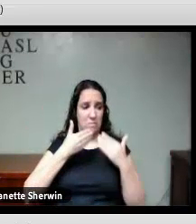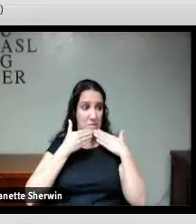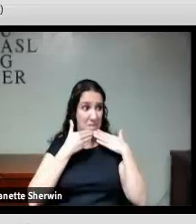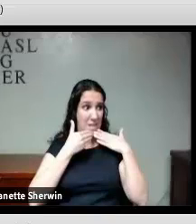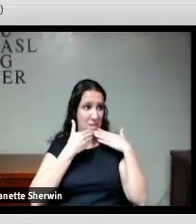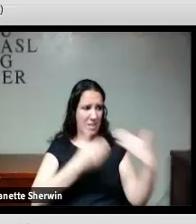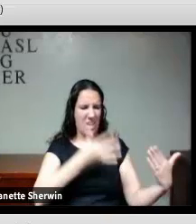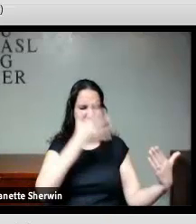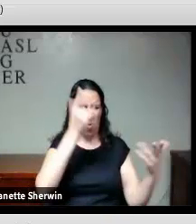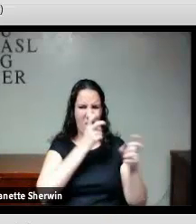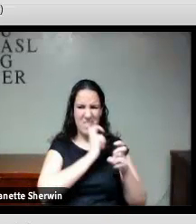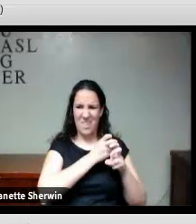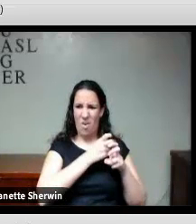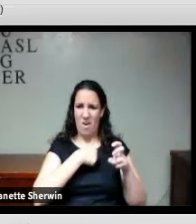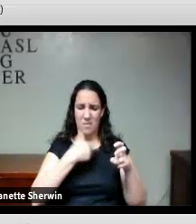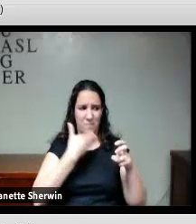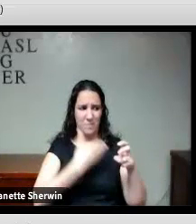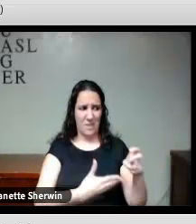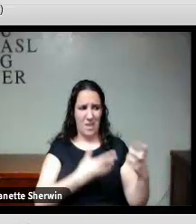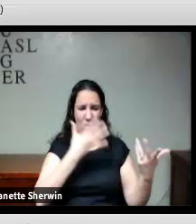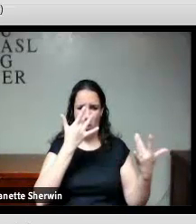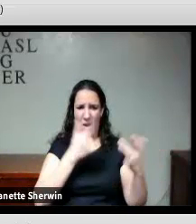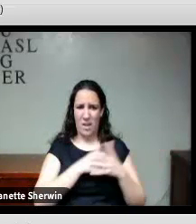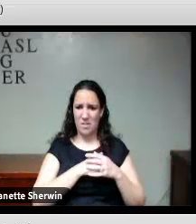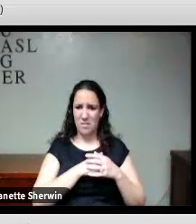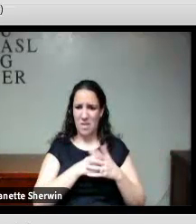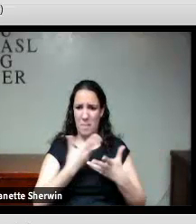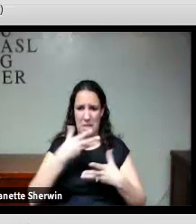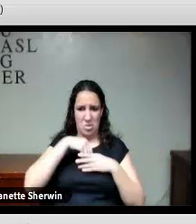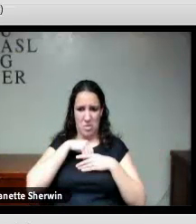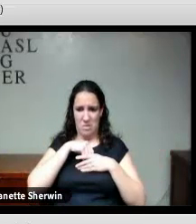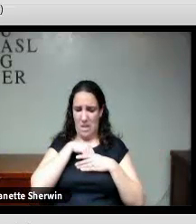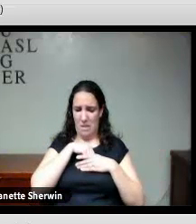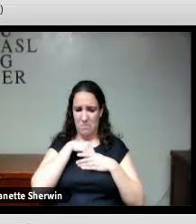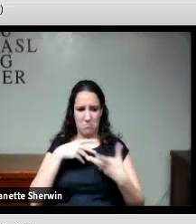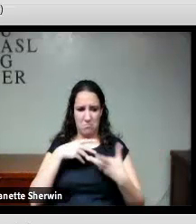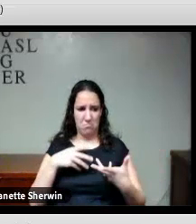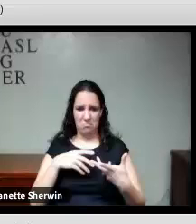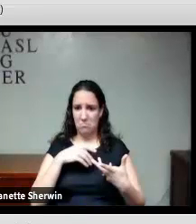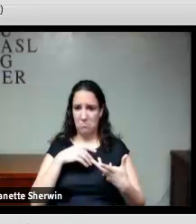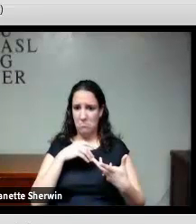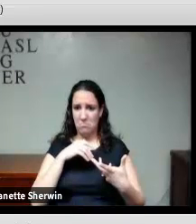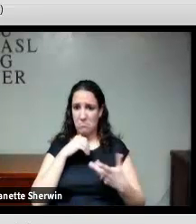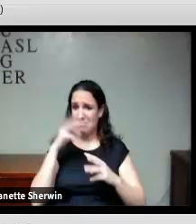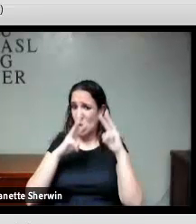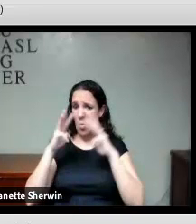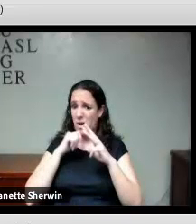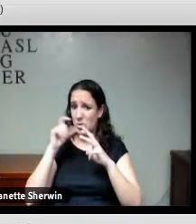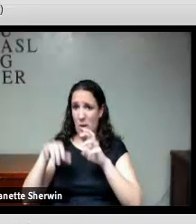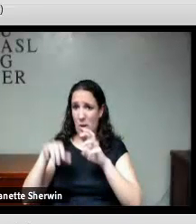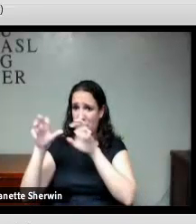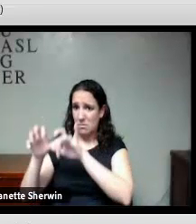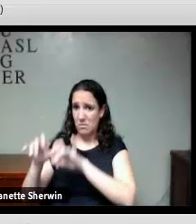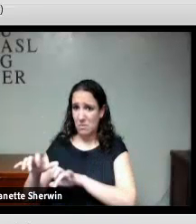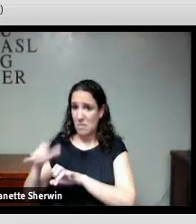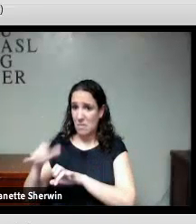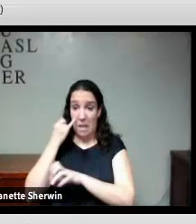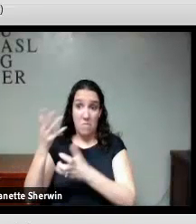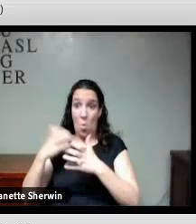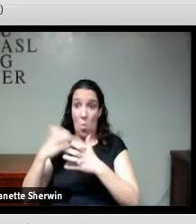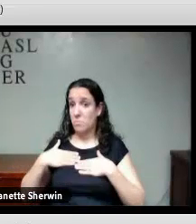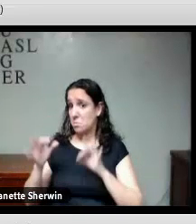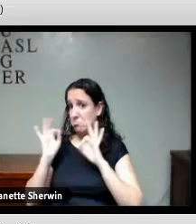some things that we each deal with in our own minds. Again, don't worry about putting it into the chat box. If you want to, that's great. But for